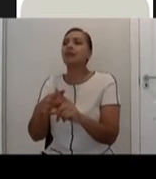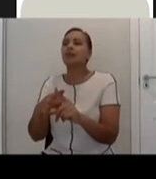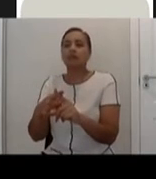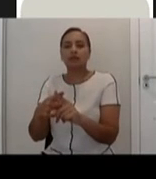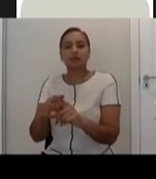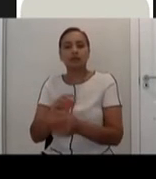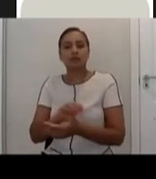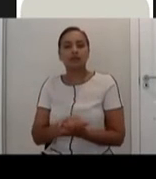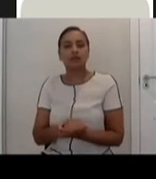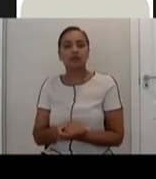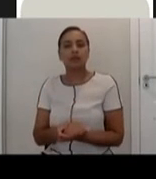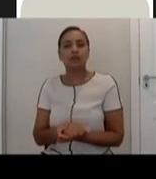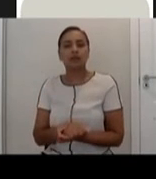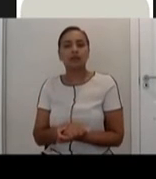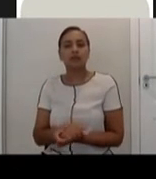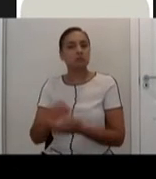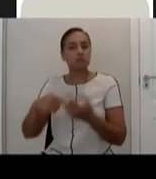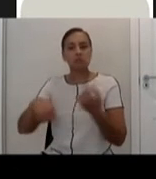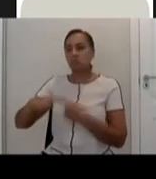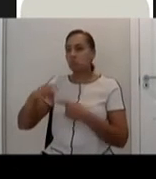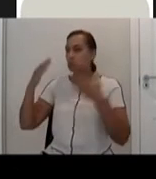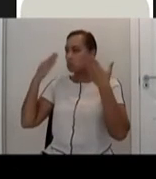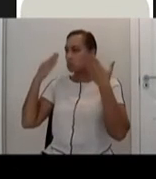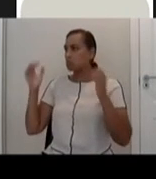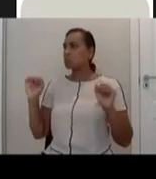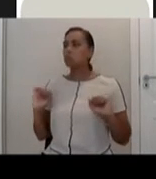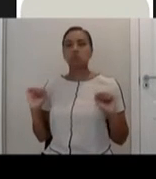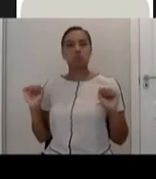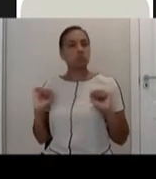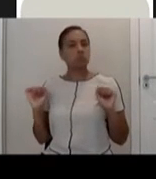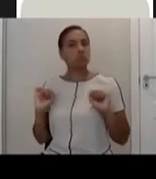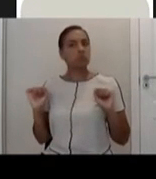then we just don't know as yet.